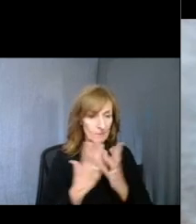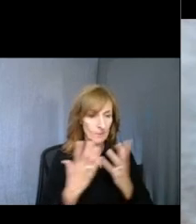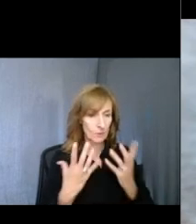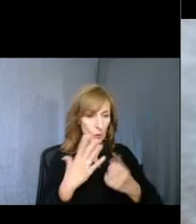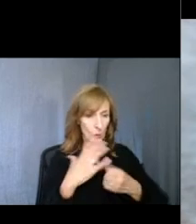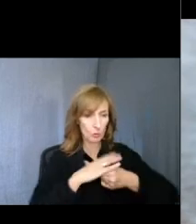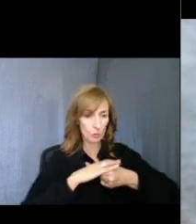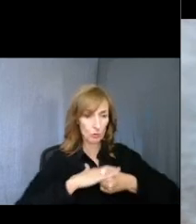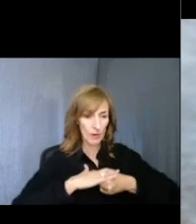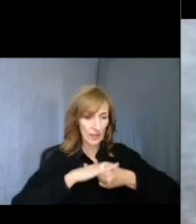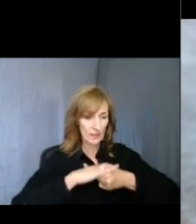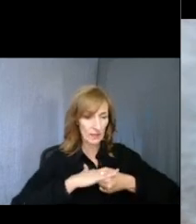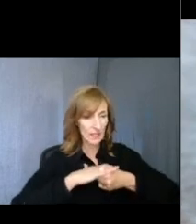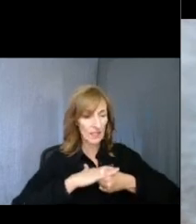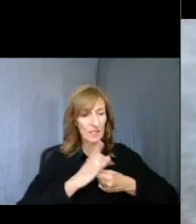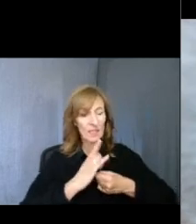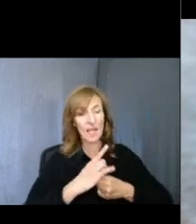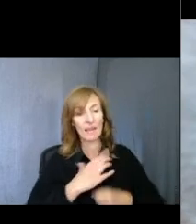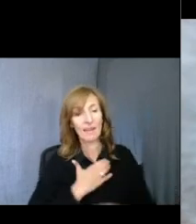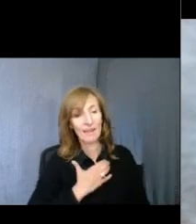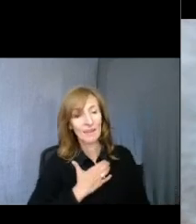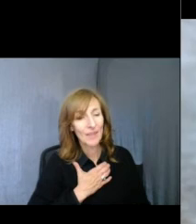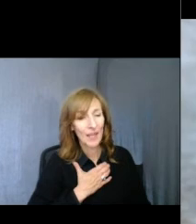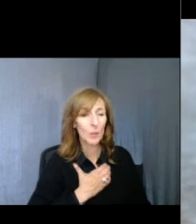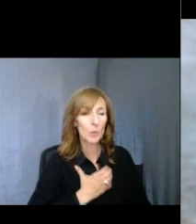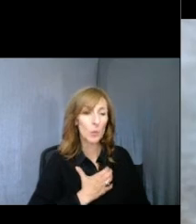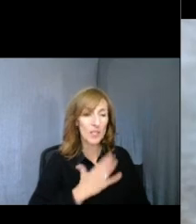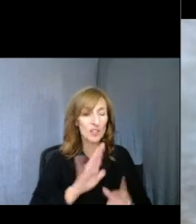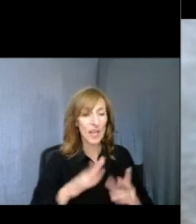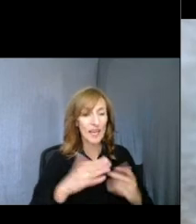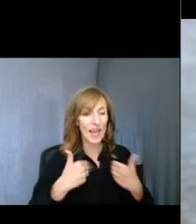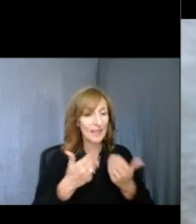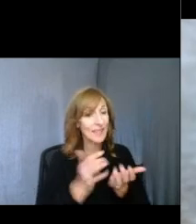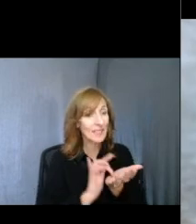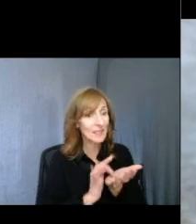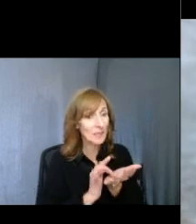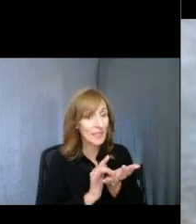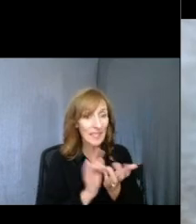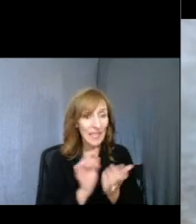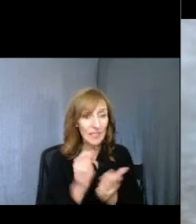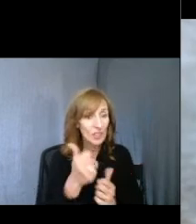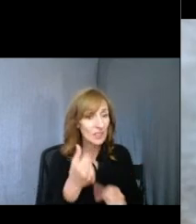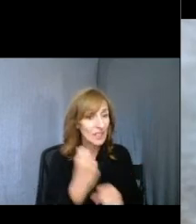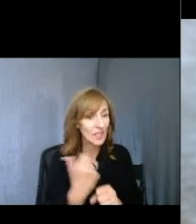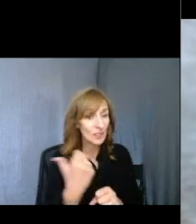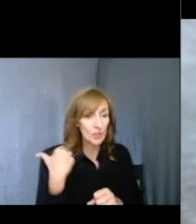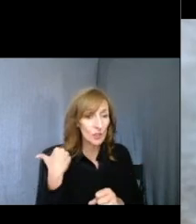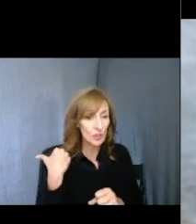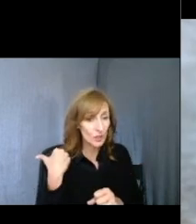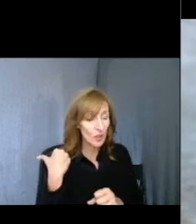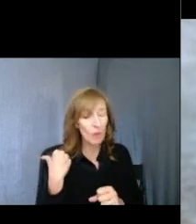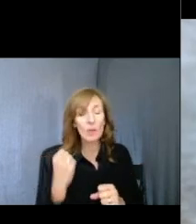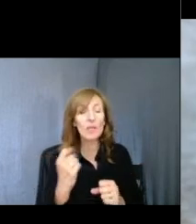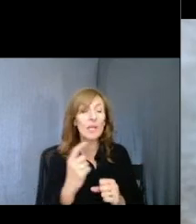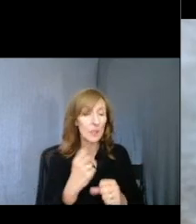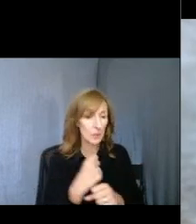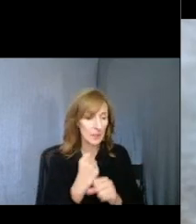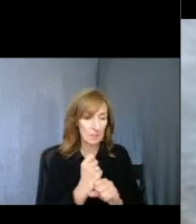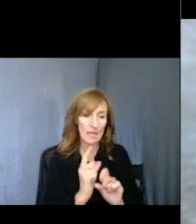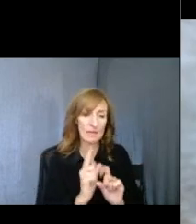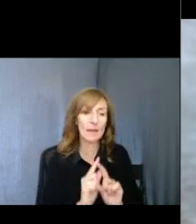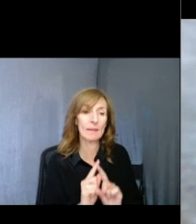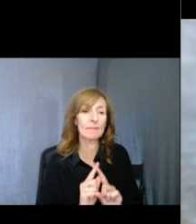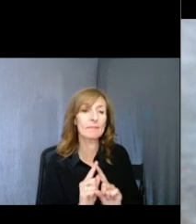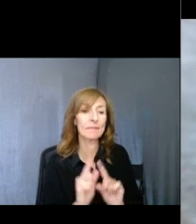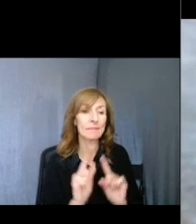And gosh, I wish I had this medication, 10 years ago when I was doing some of these things. It would have made a huge difference for our studies